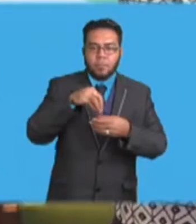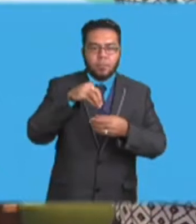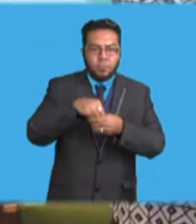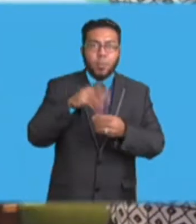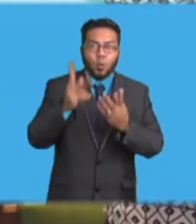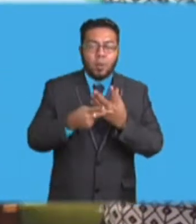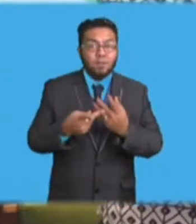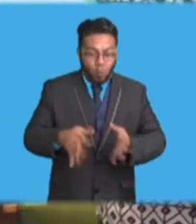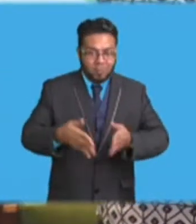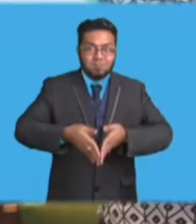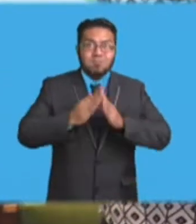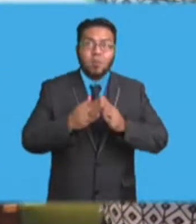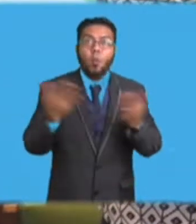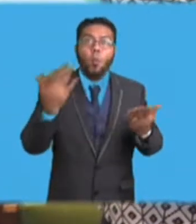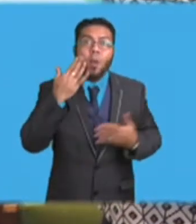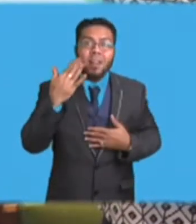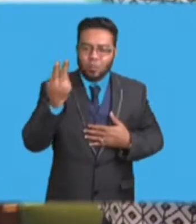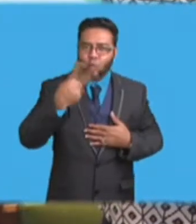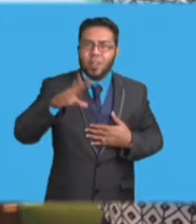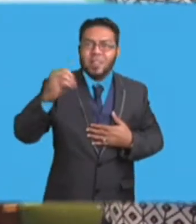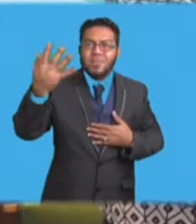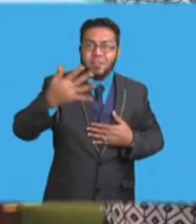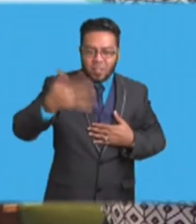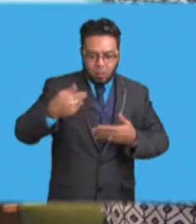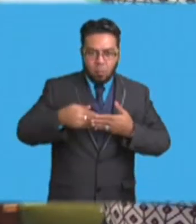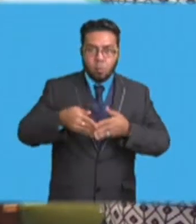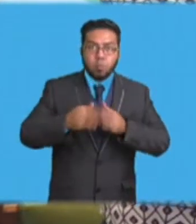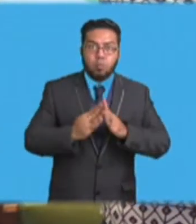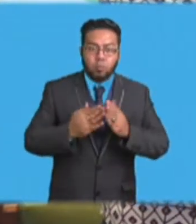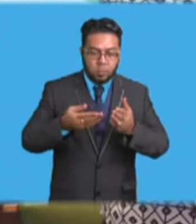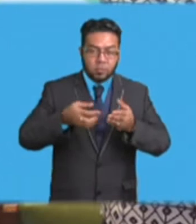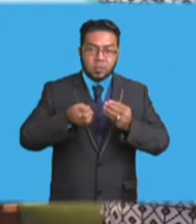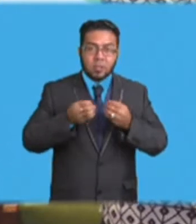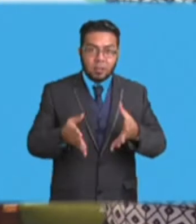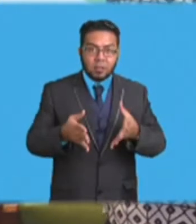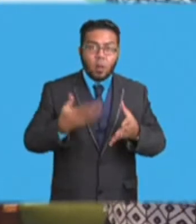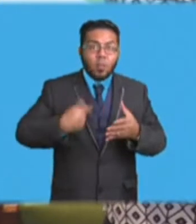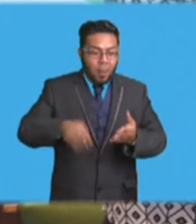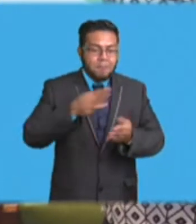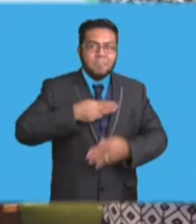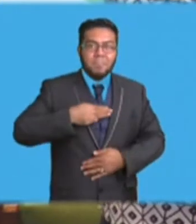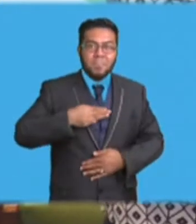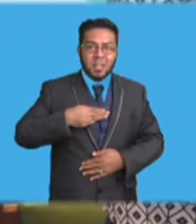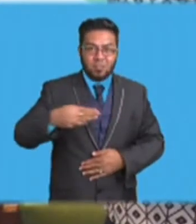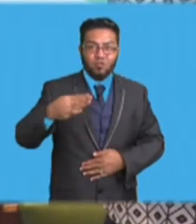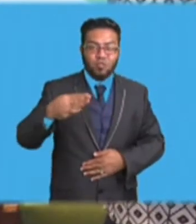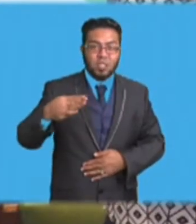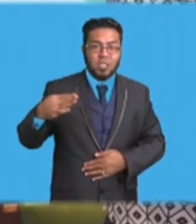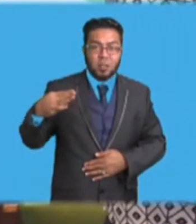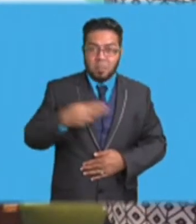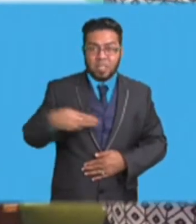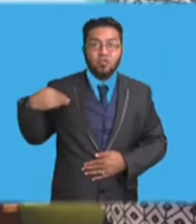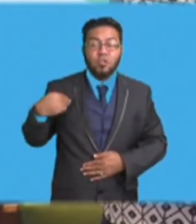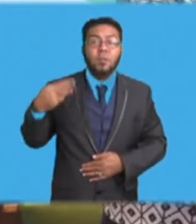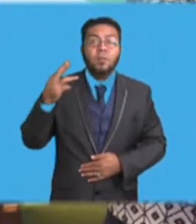in 2015, the Ministry has been conducting outreach,